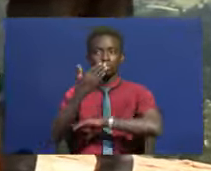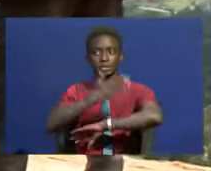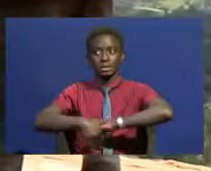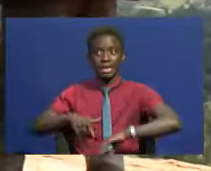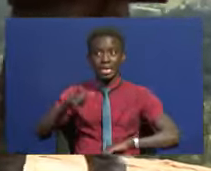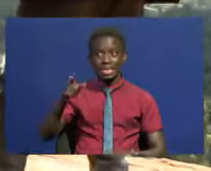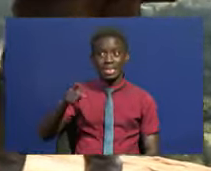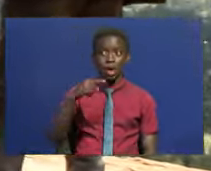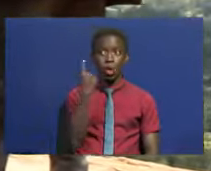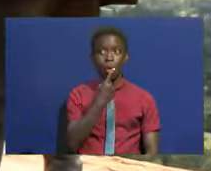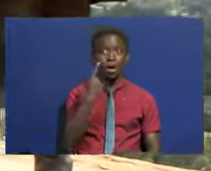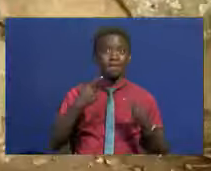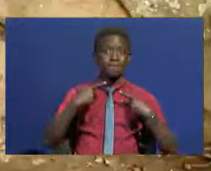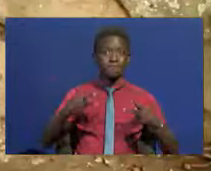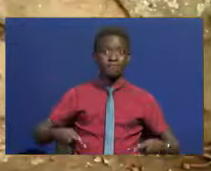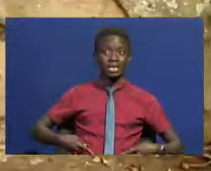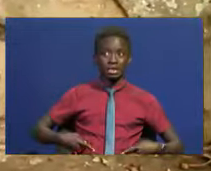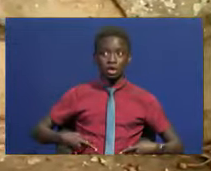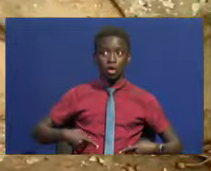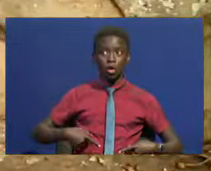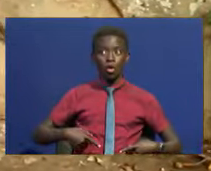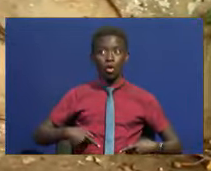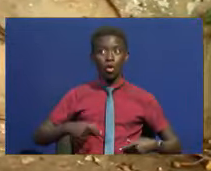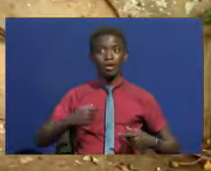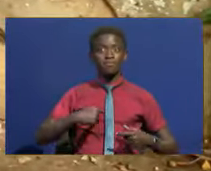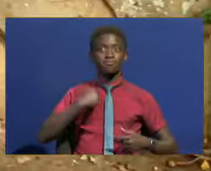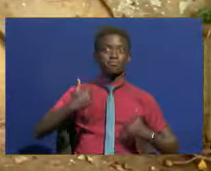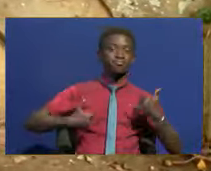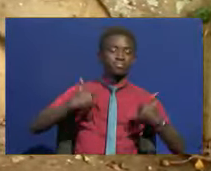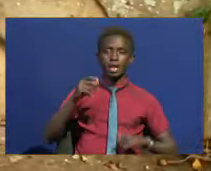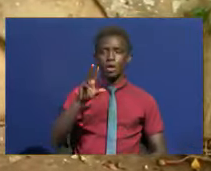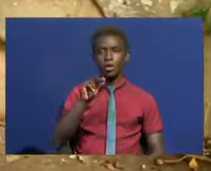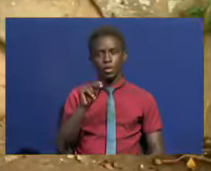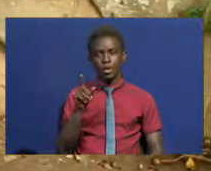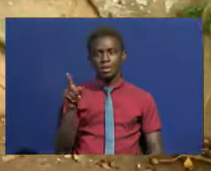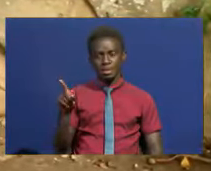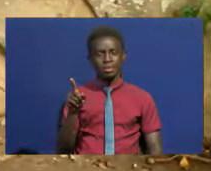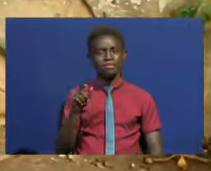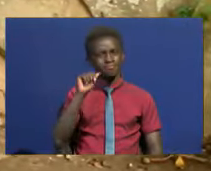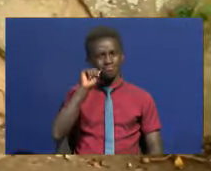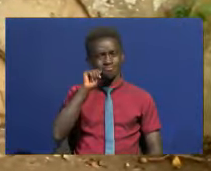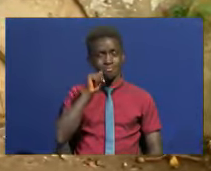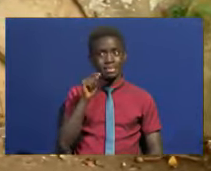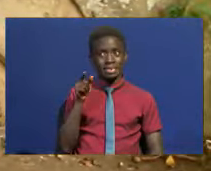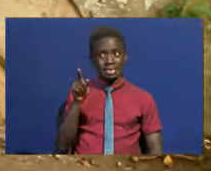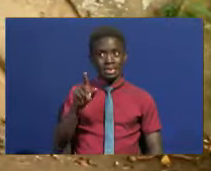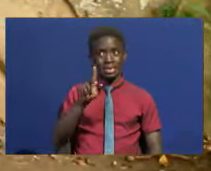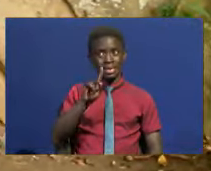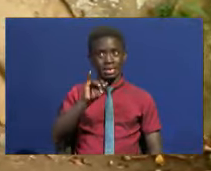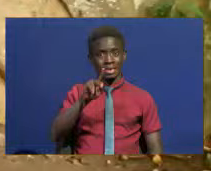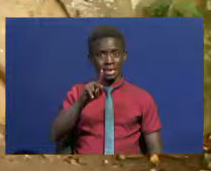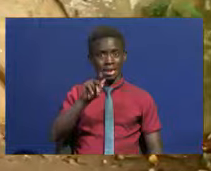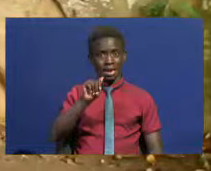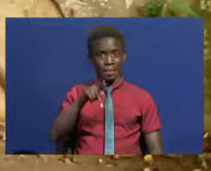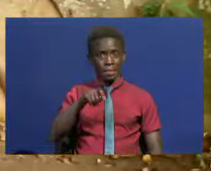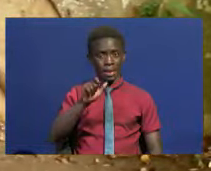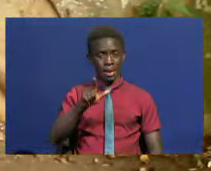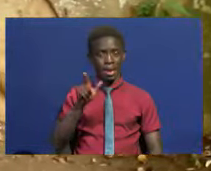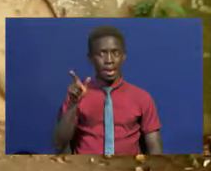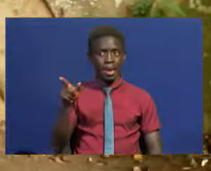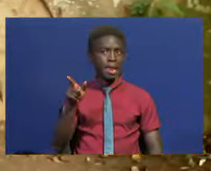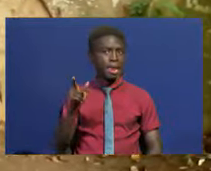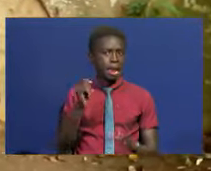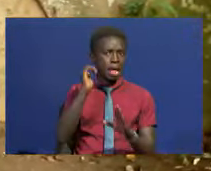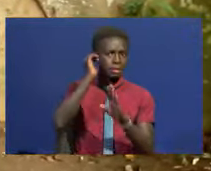physical adventure, but also a cultural one. Kakapel National Monument is more than just an archaeological site.